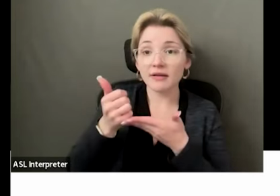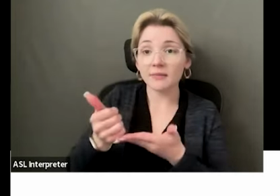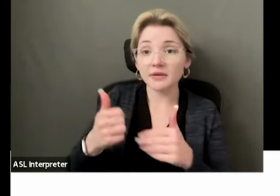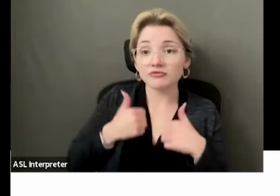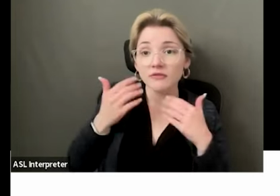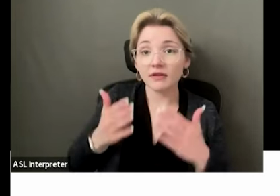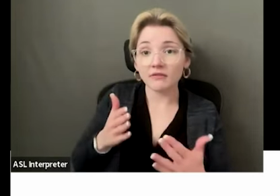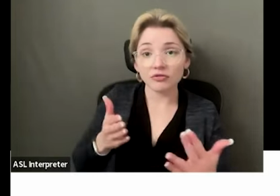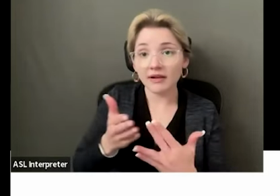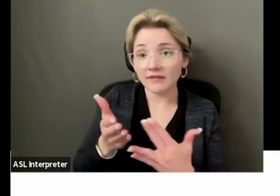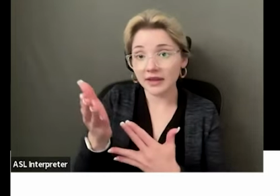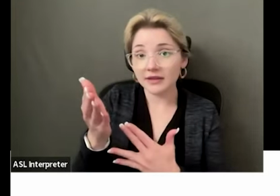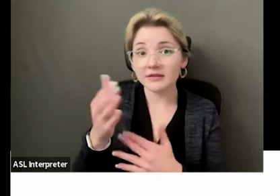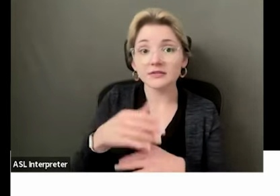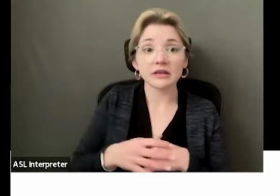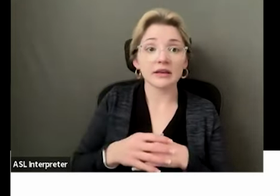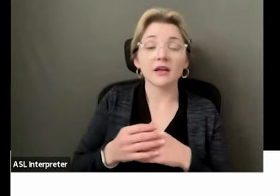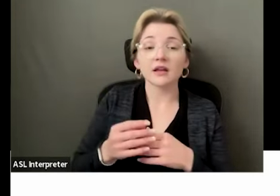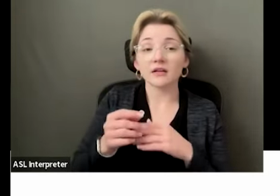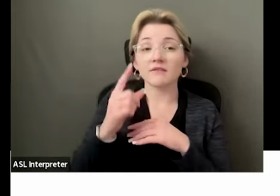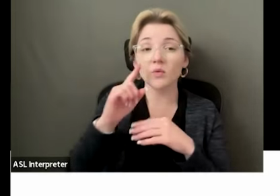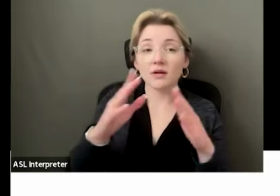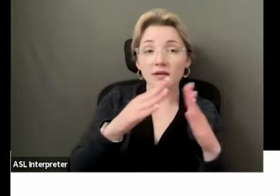navigate the housing programs.